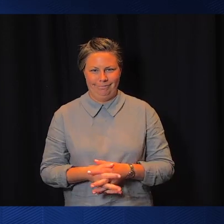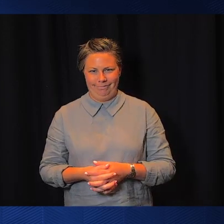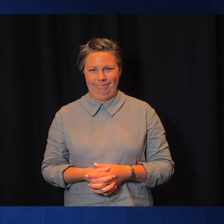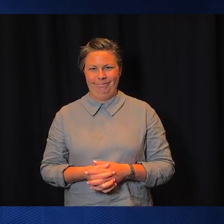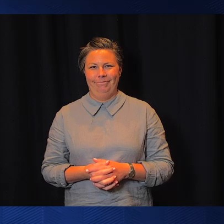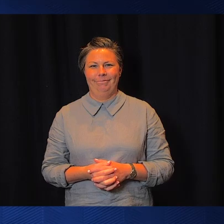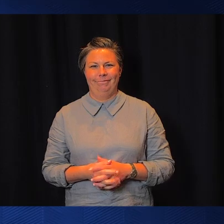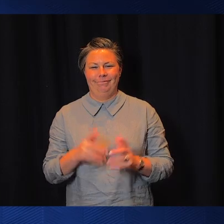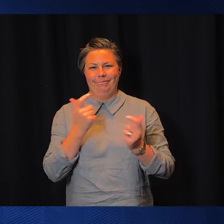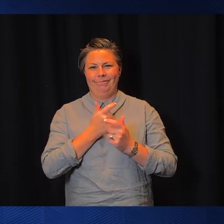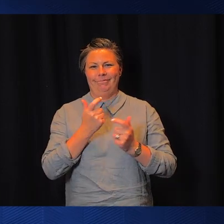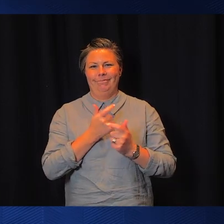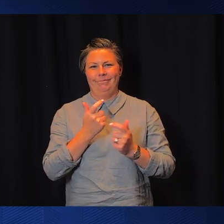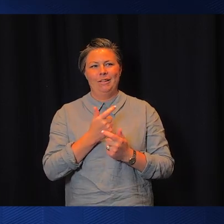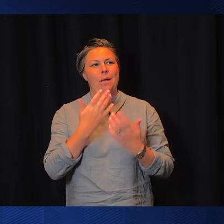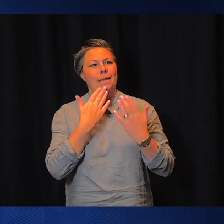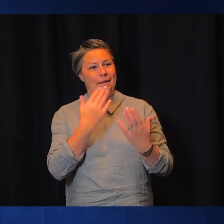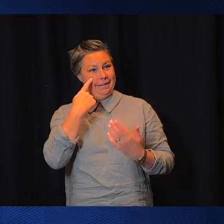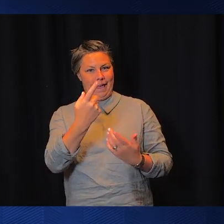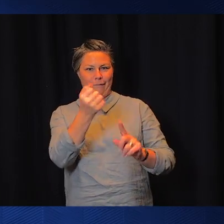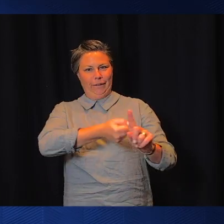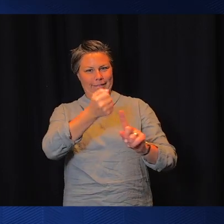Thank you so much, Puji. This is advocacy in action.